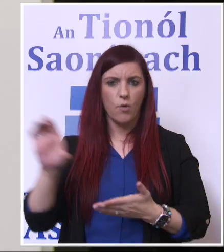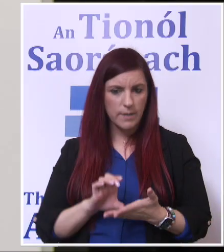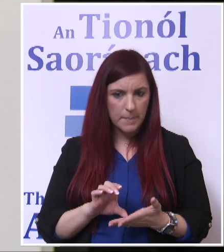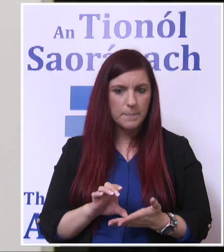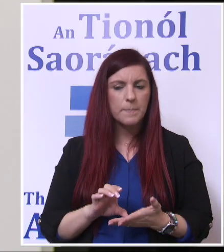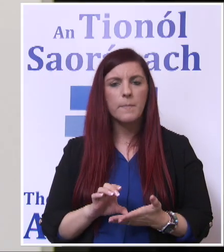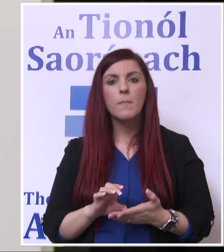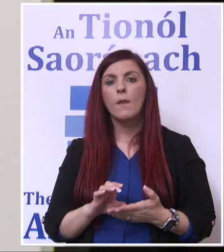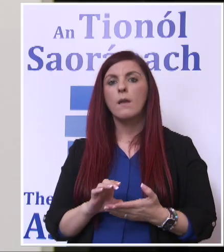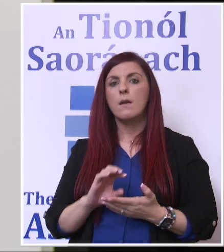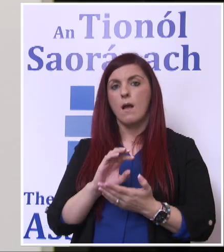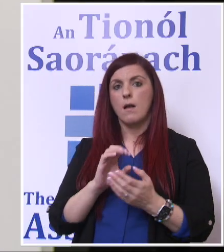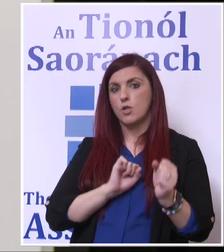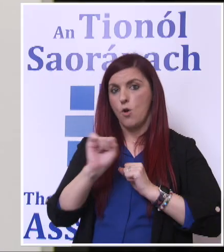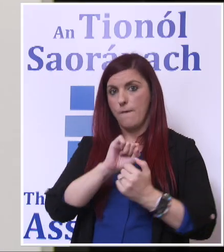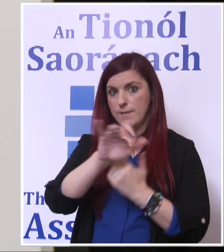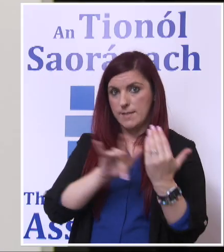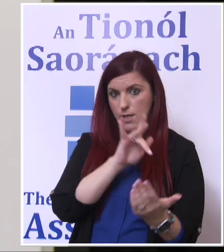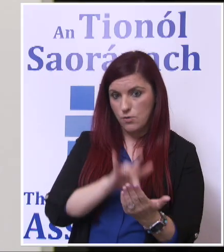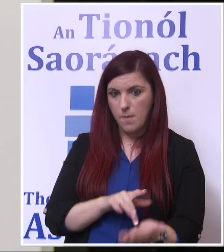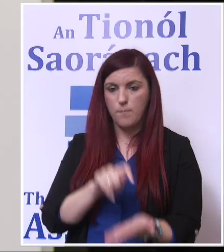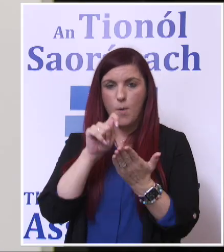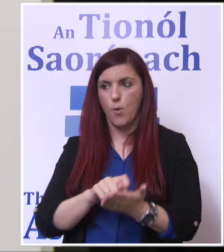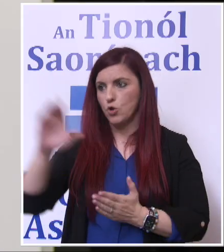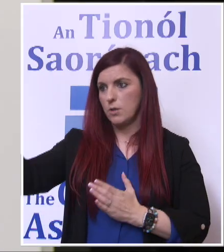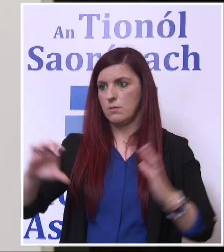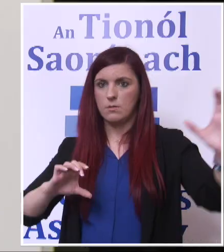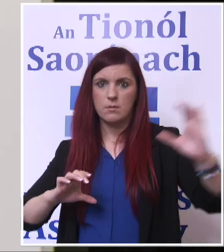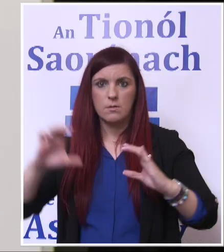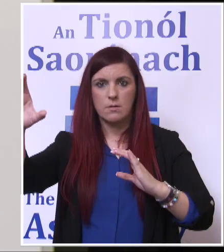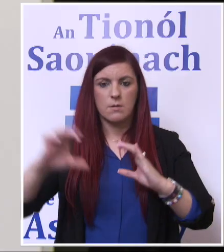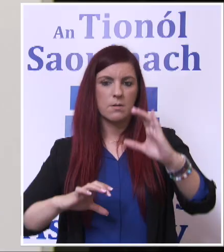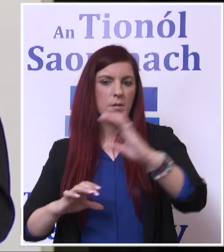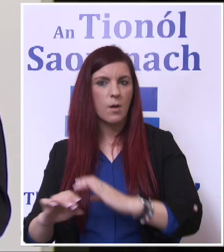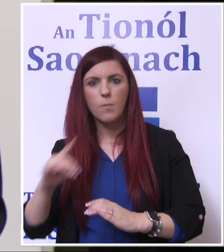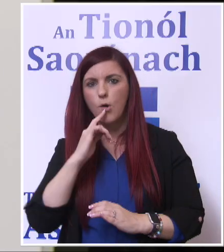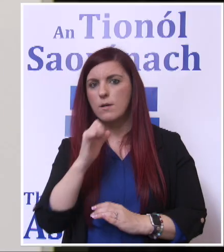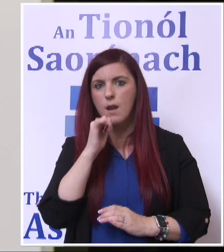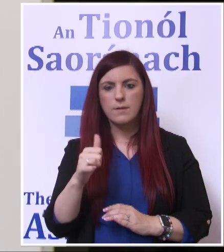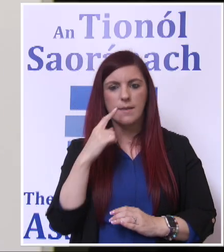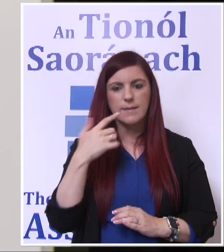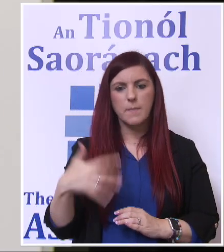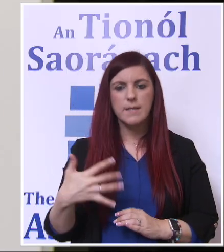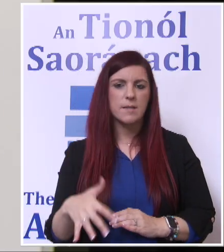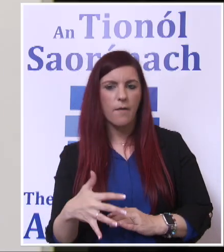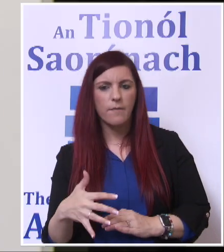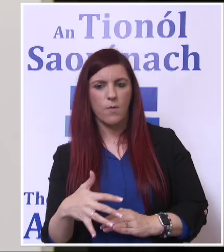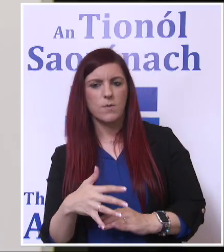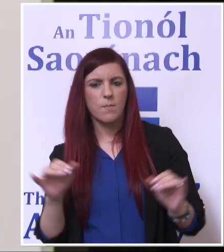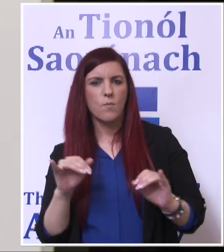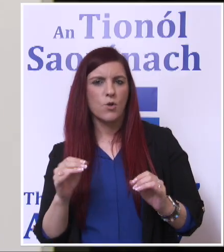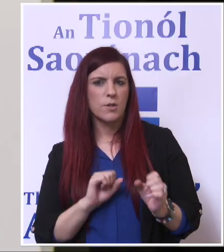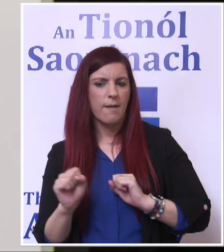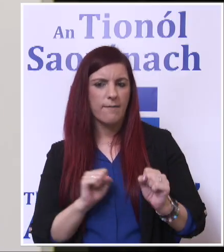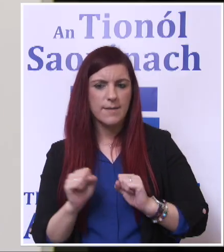are centralised, budget can be assigned proportionally from existing local authorities, but not at the expense of retained services. We're already at the pin